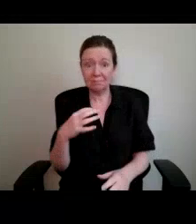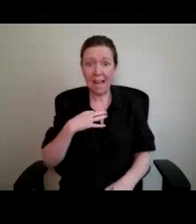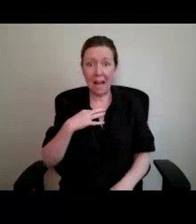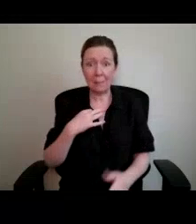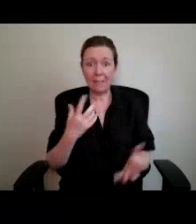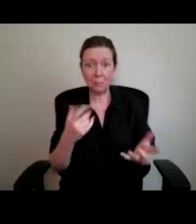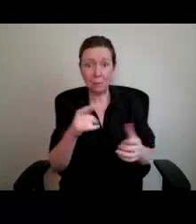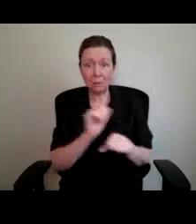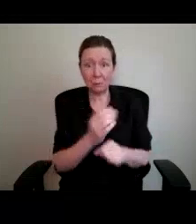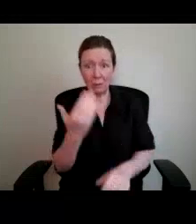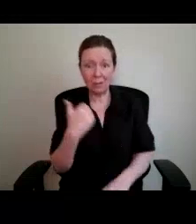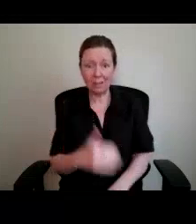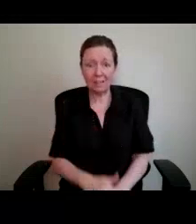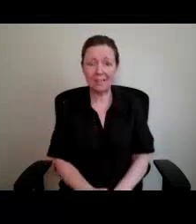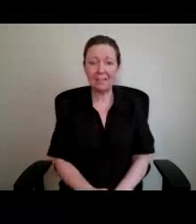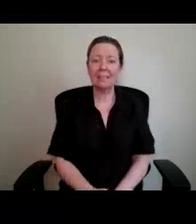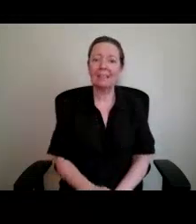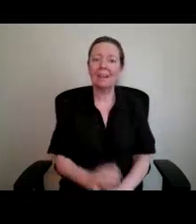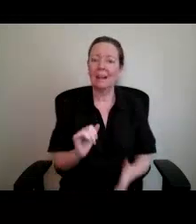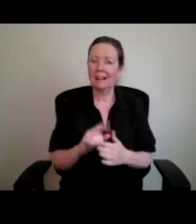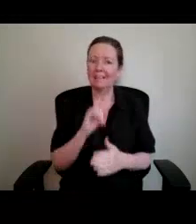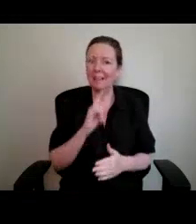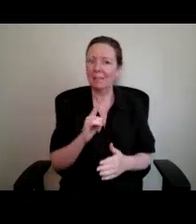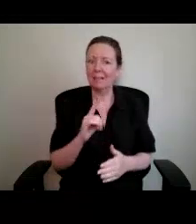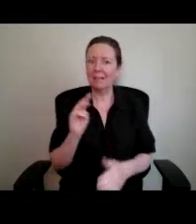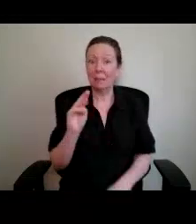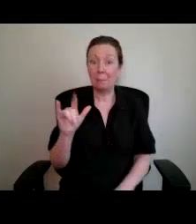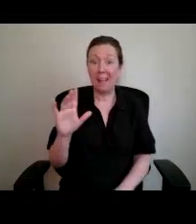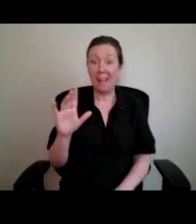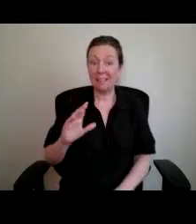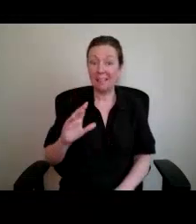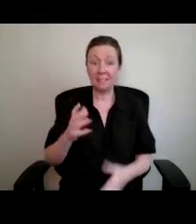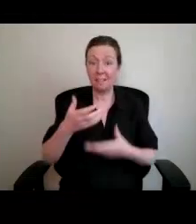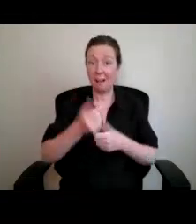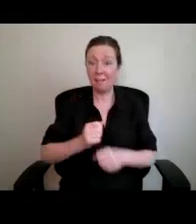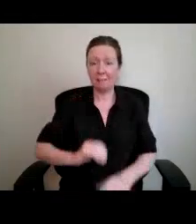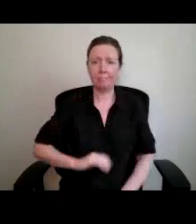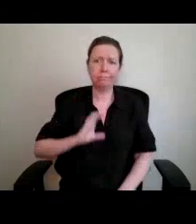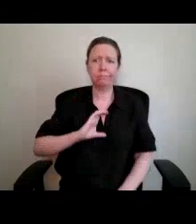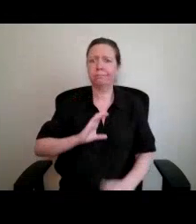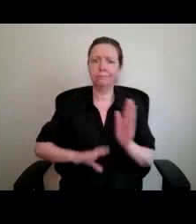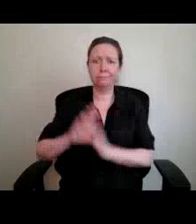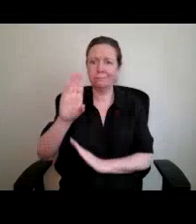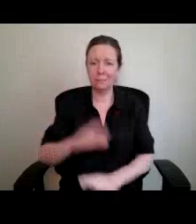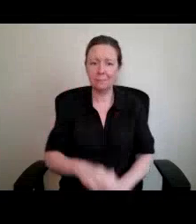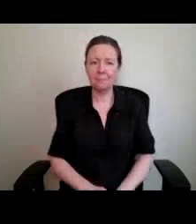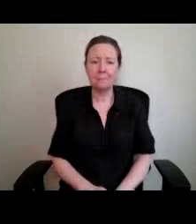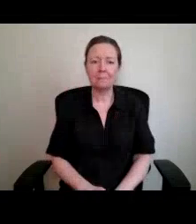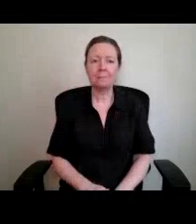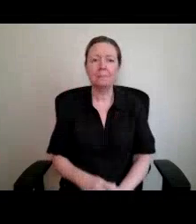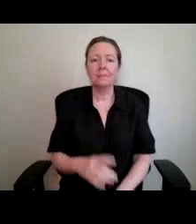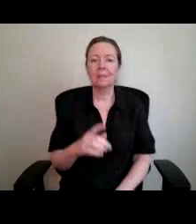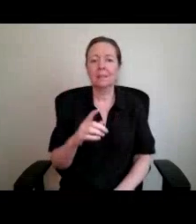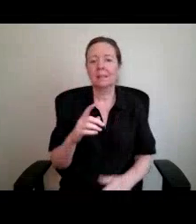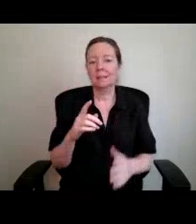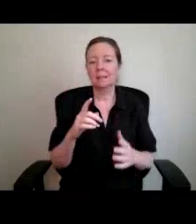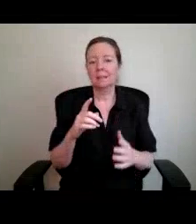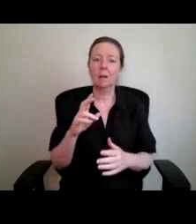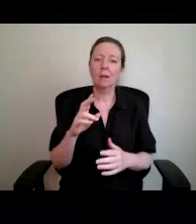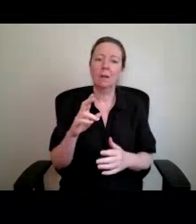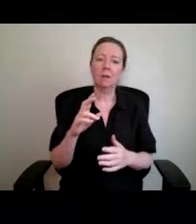you. And that just, Maggie's confidence just skyrocketed. We do Caesar buffalo tender, turkey,